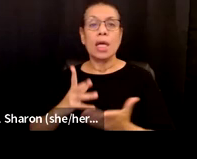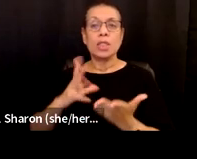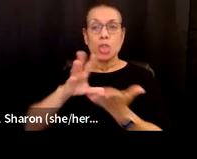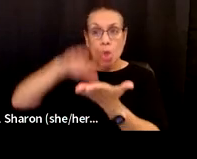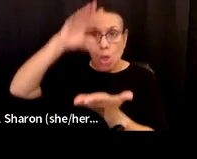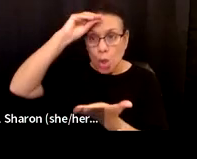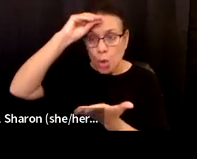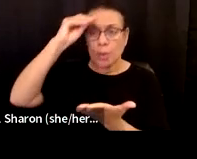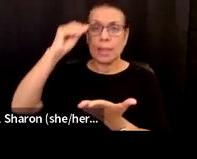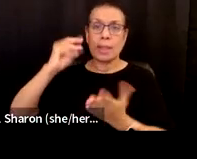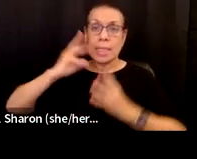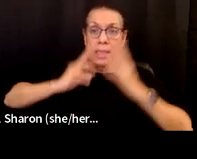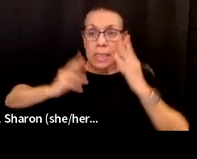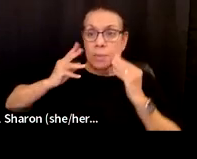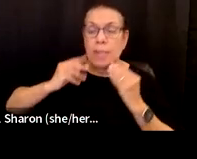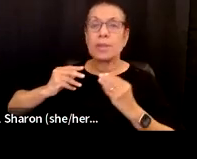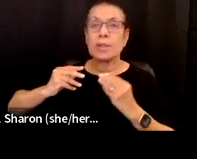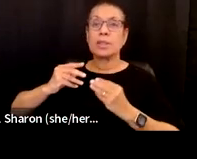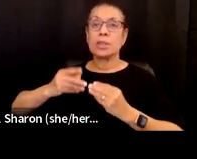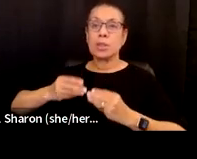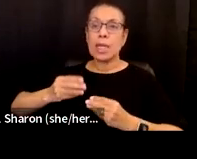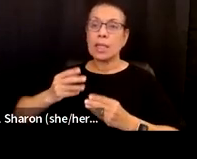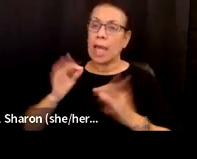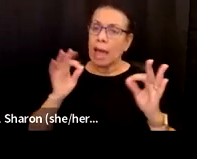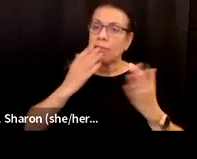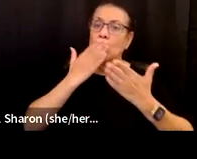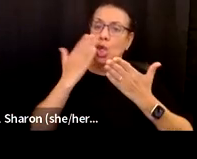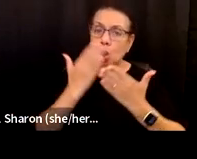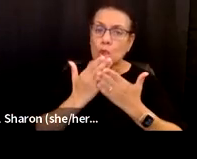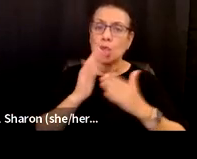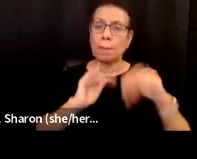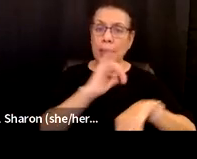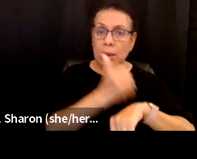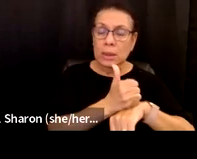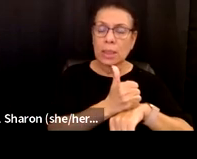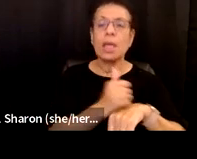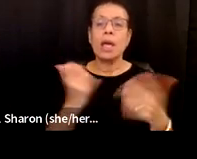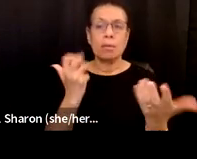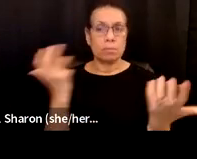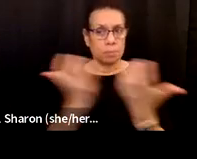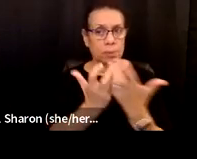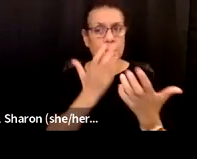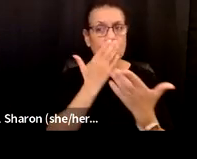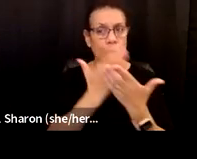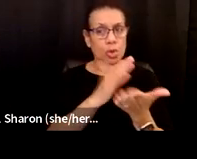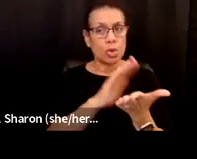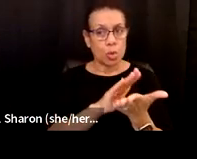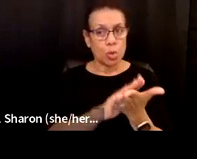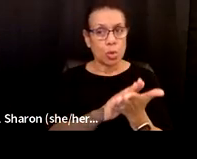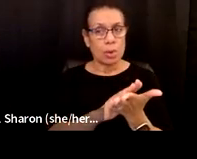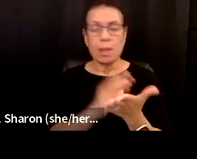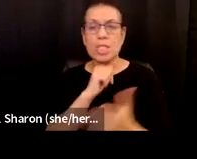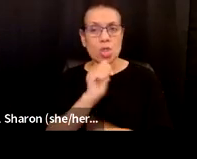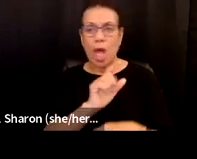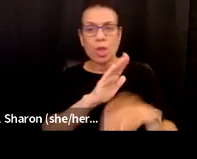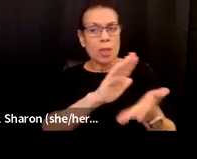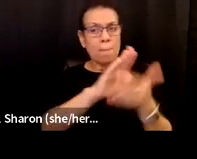provide our students coupled with high quality facilities that really make excellent schools and we have so much more work that we can